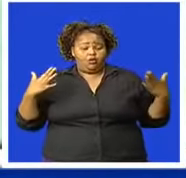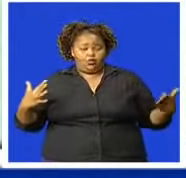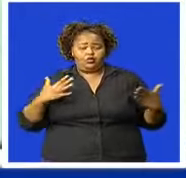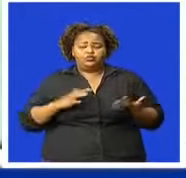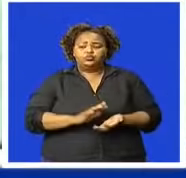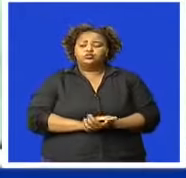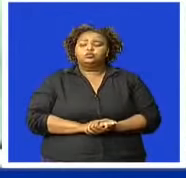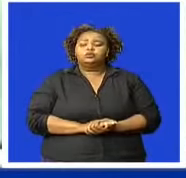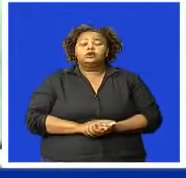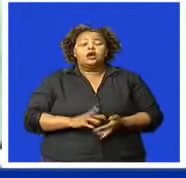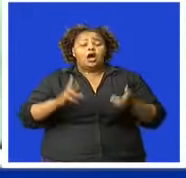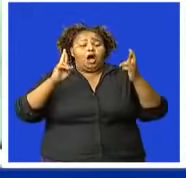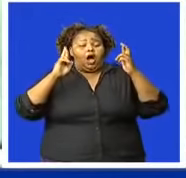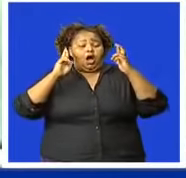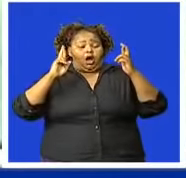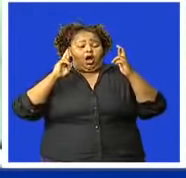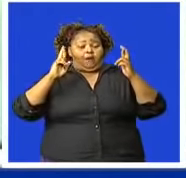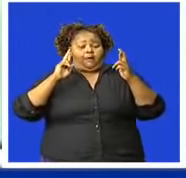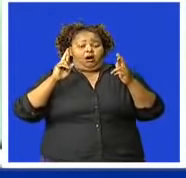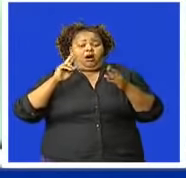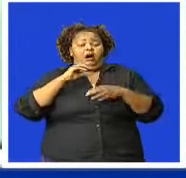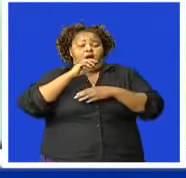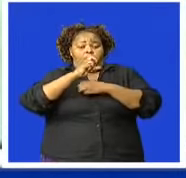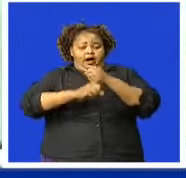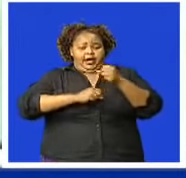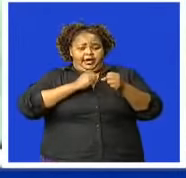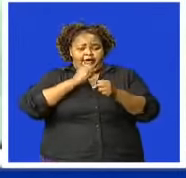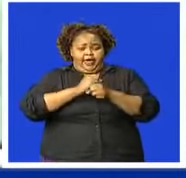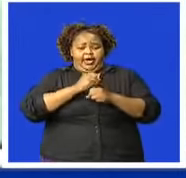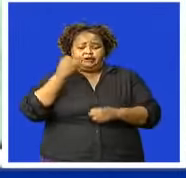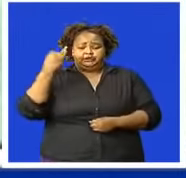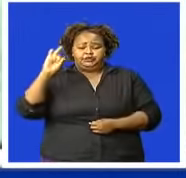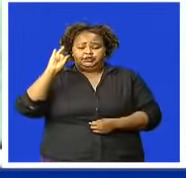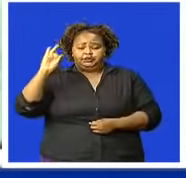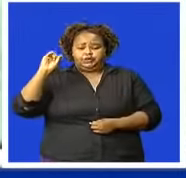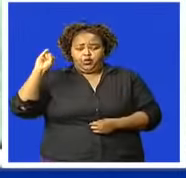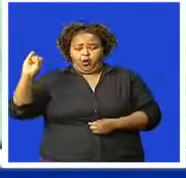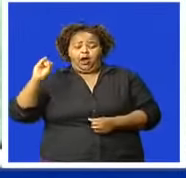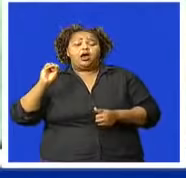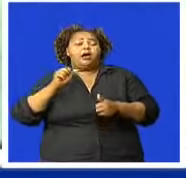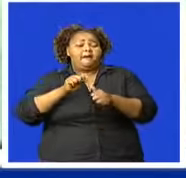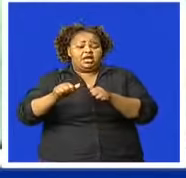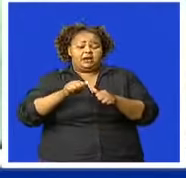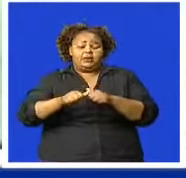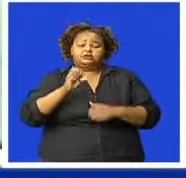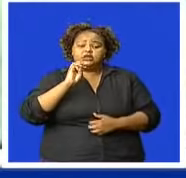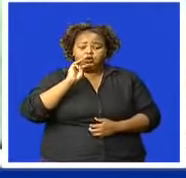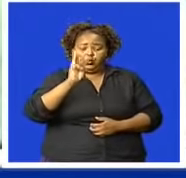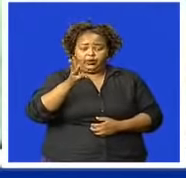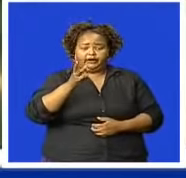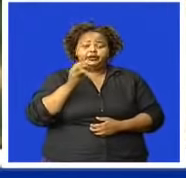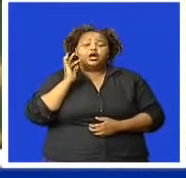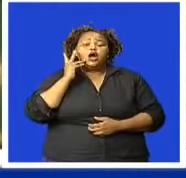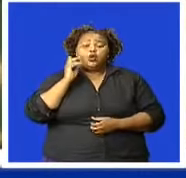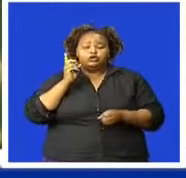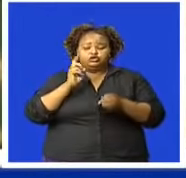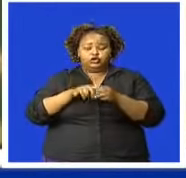Sibonga kakhulu. We're hoping to have a better sporting year.